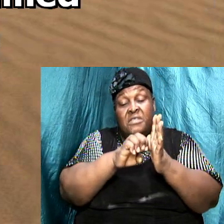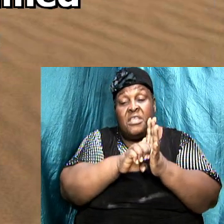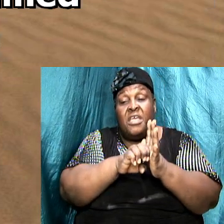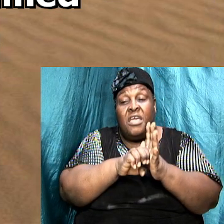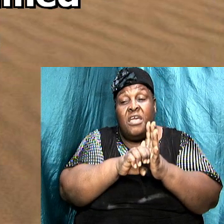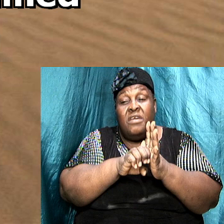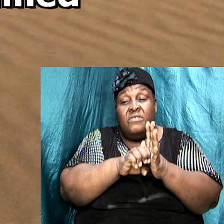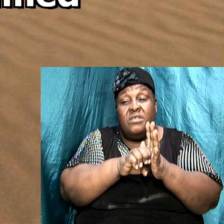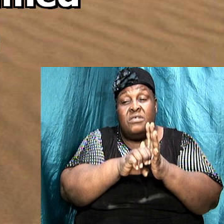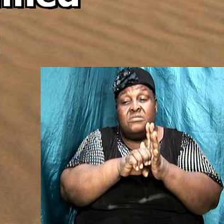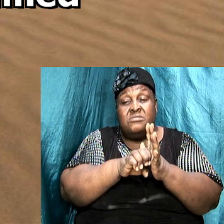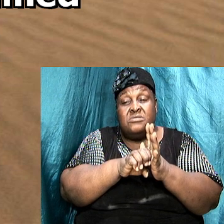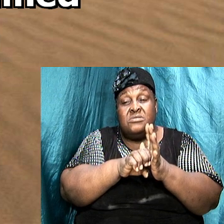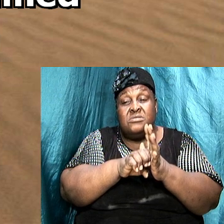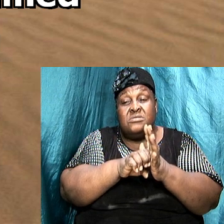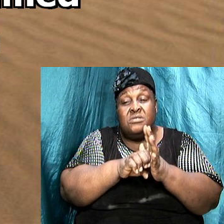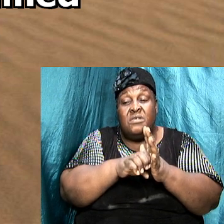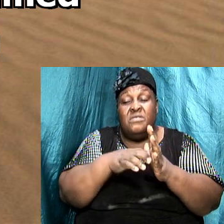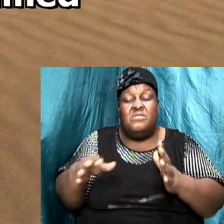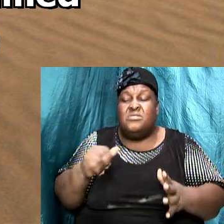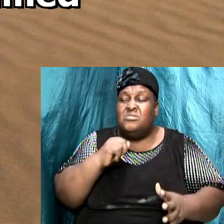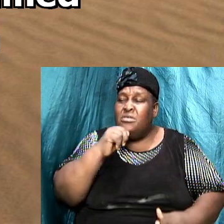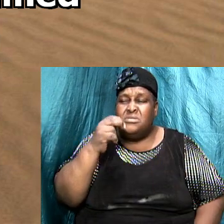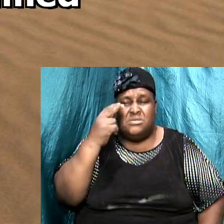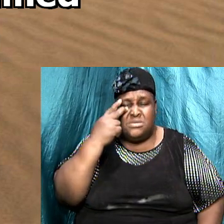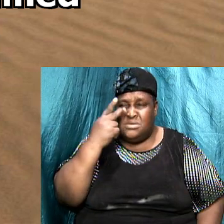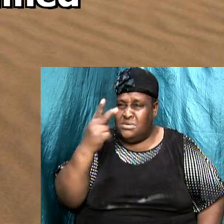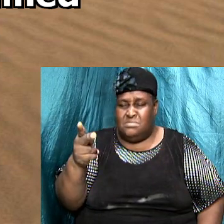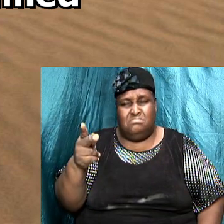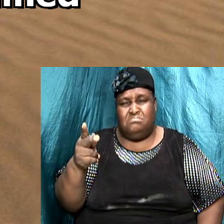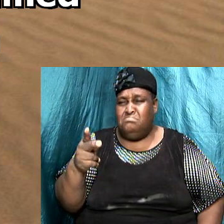It is the evidence